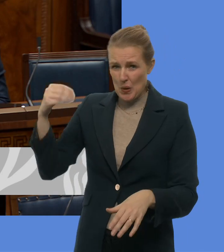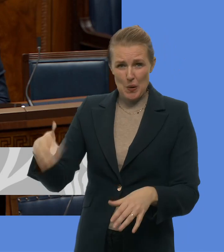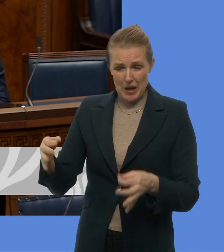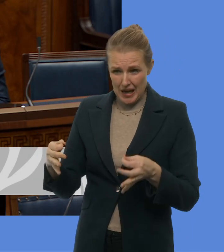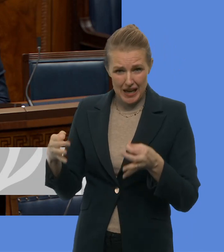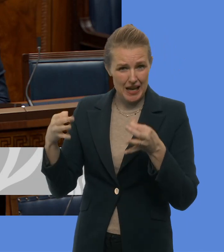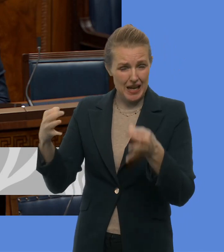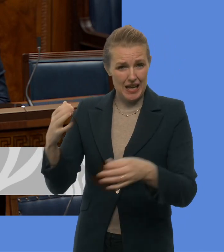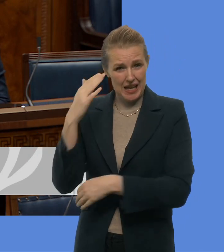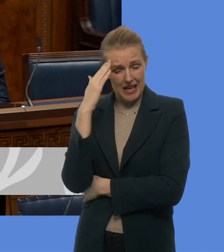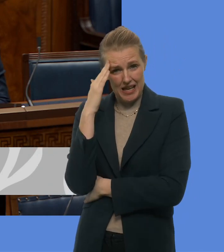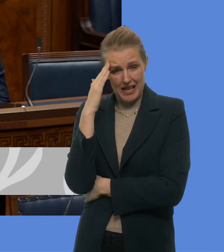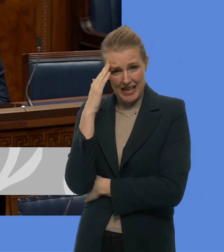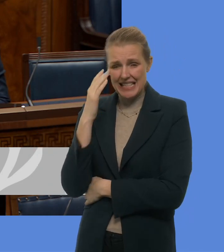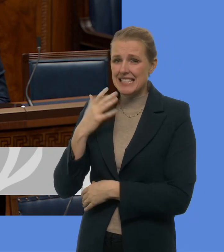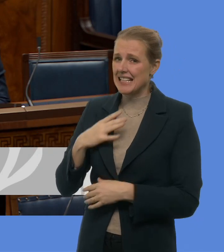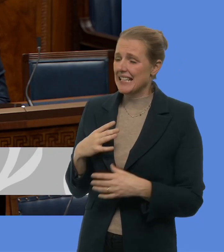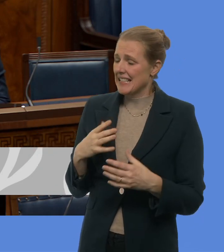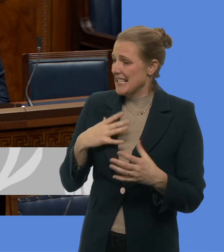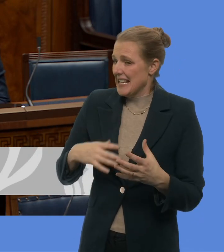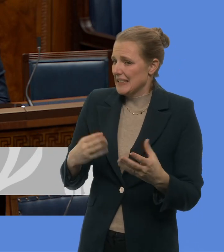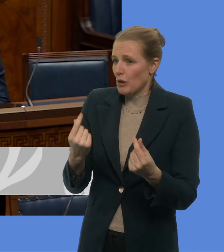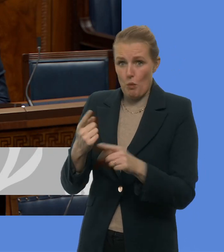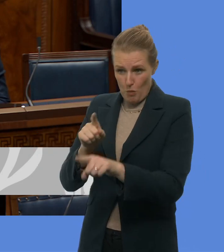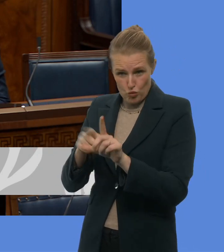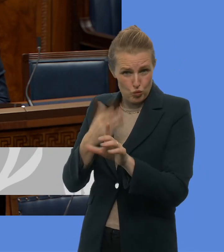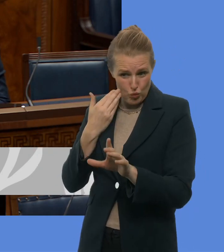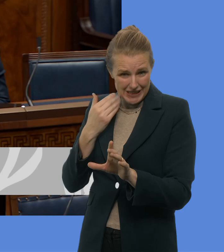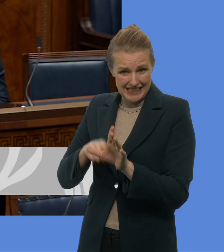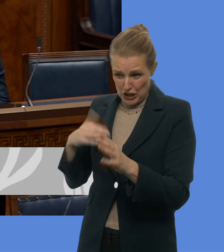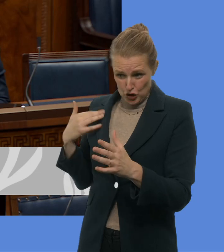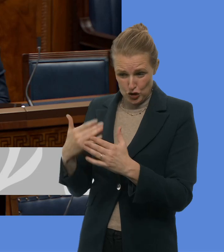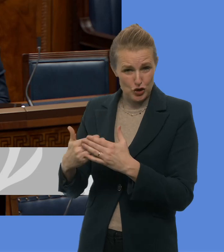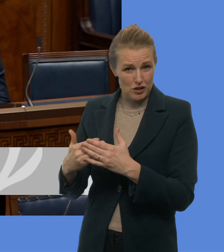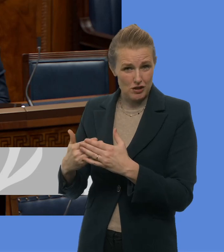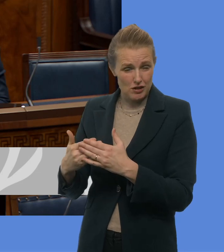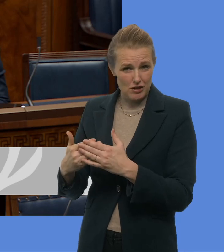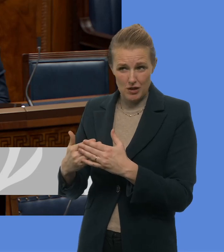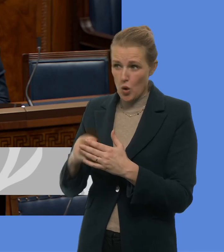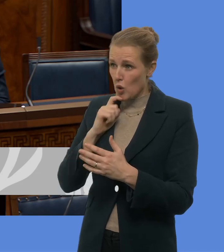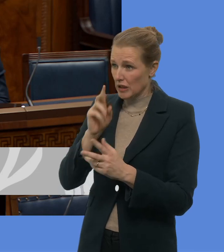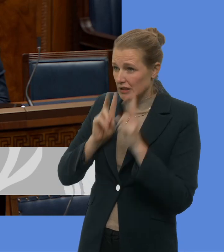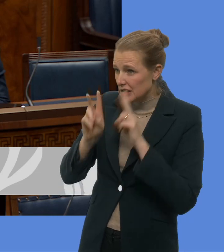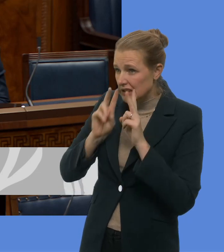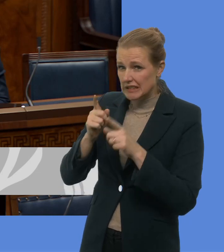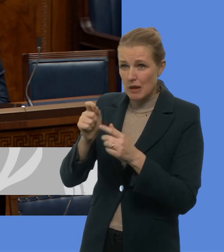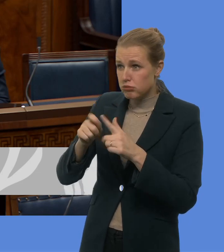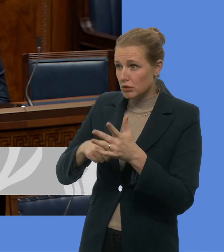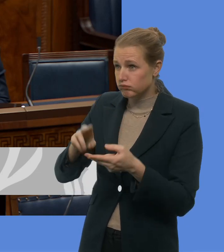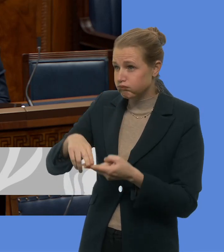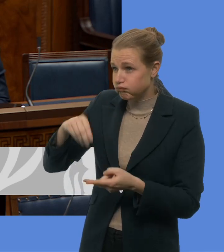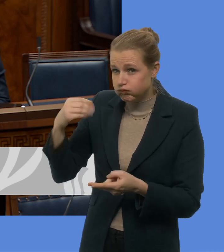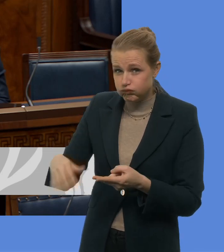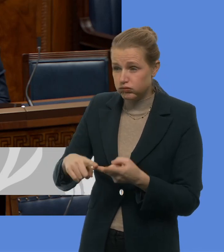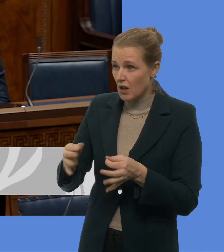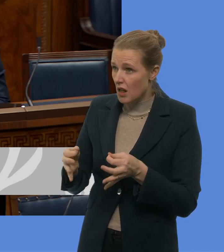has listened to the history of these major projects over recent years, have any confidence that the next project will not run over